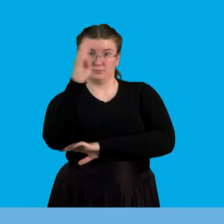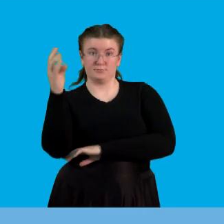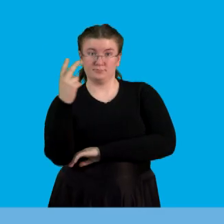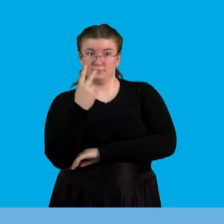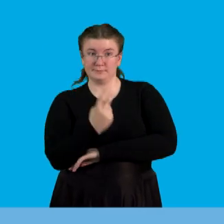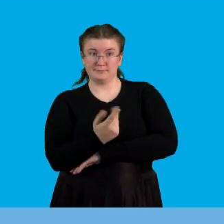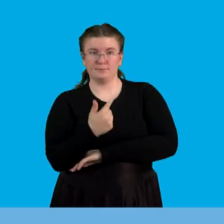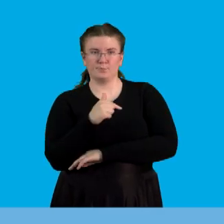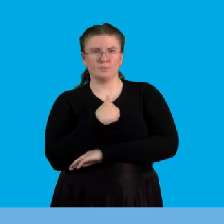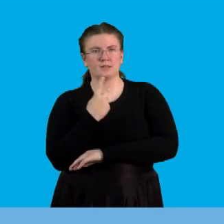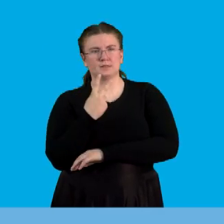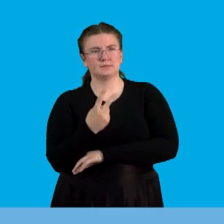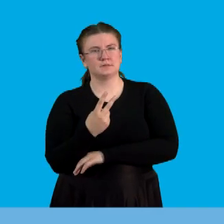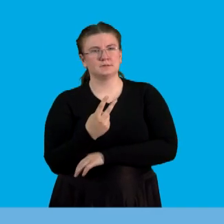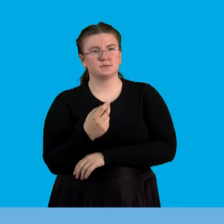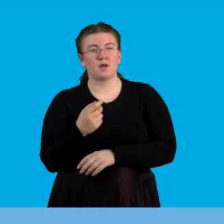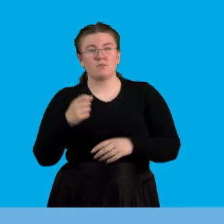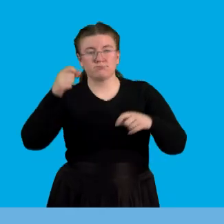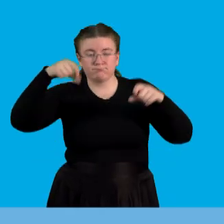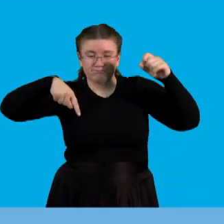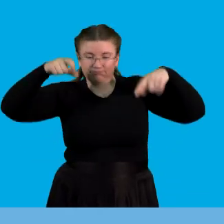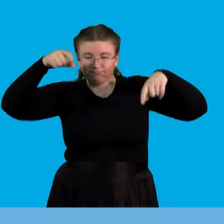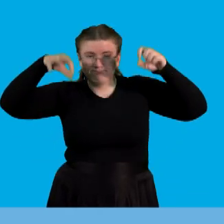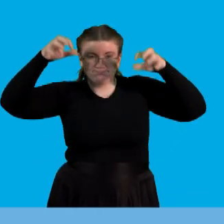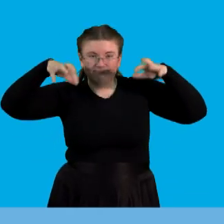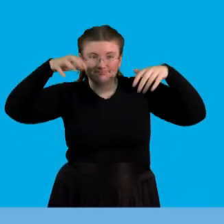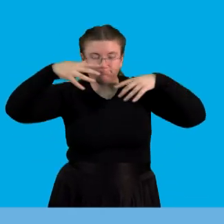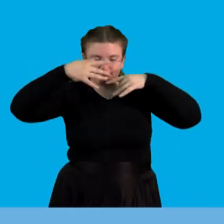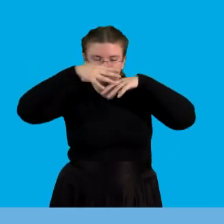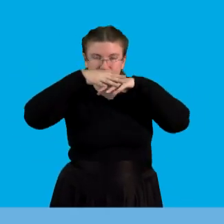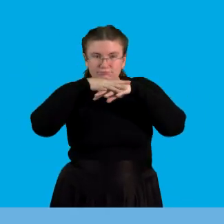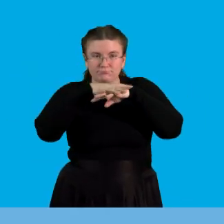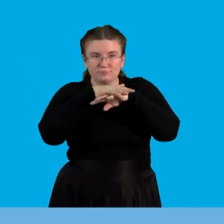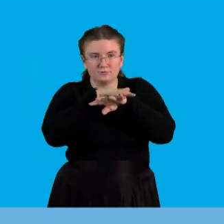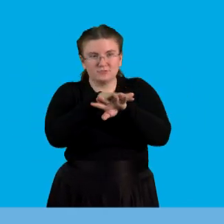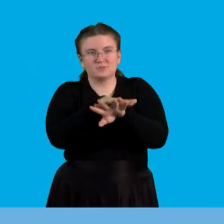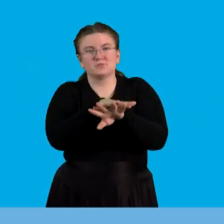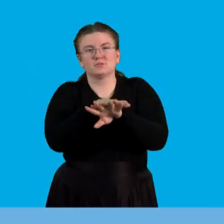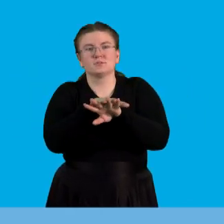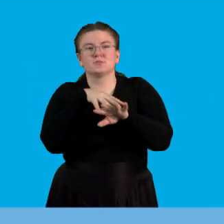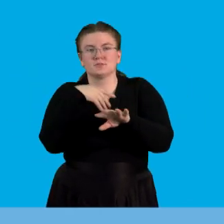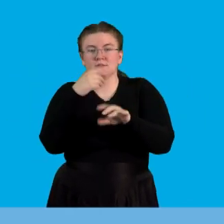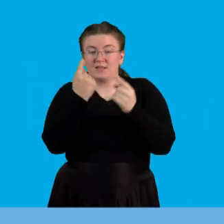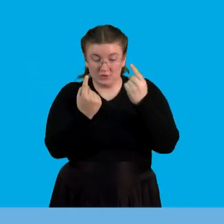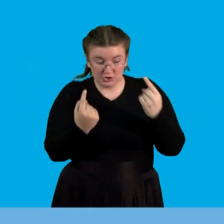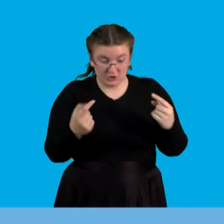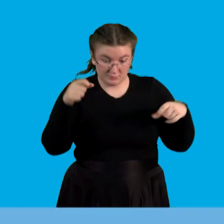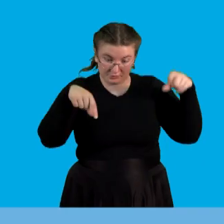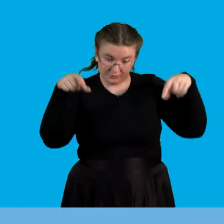we see a combination of millions of raindrops. Although each raindrop refracts